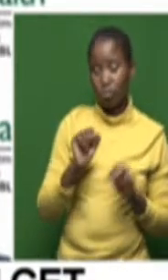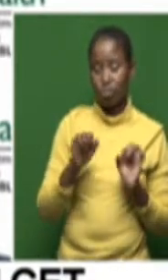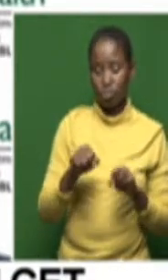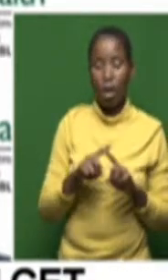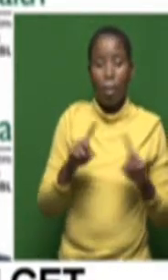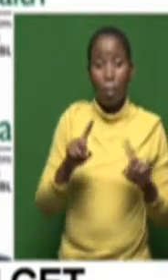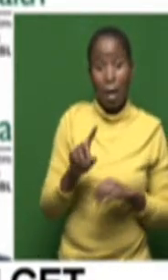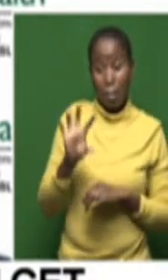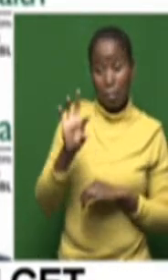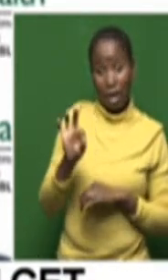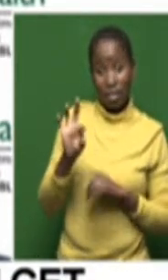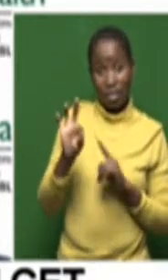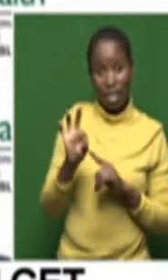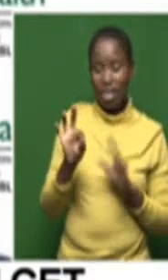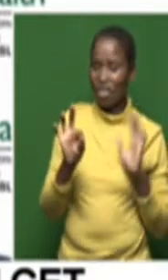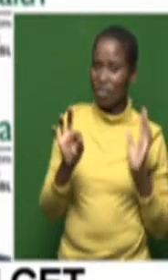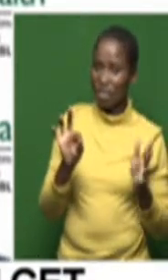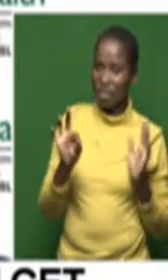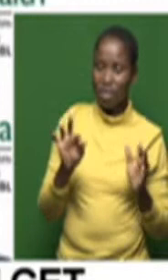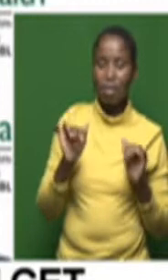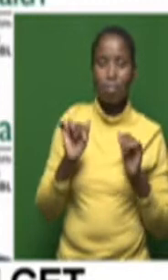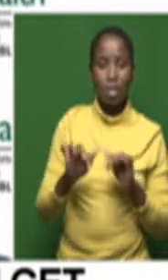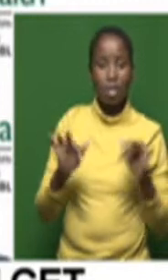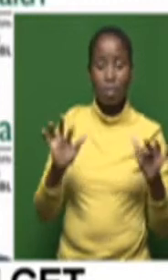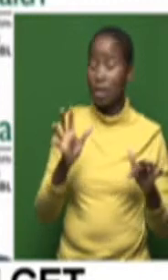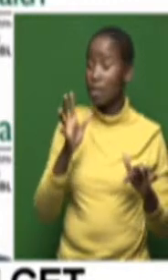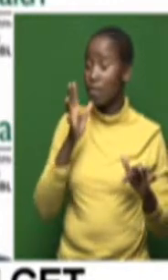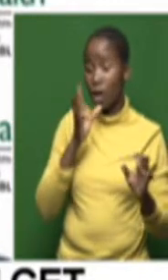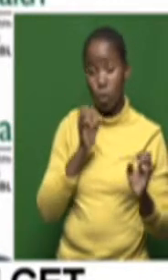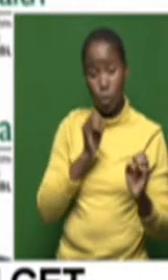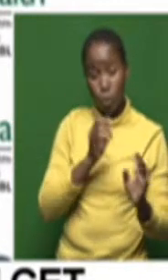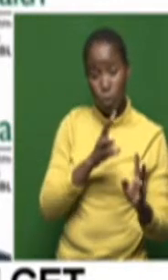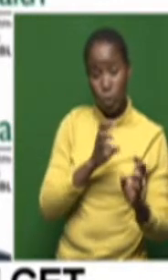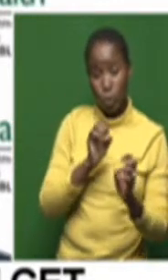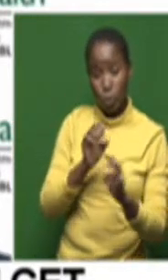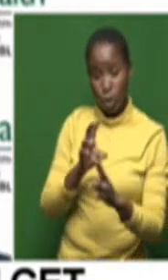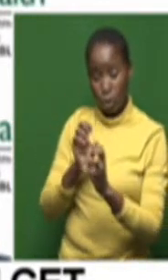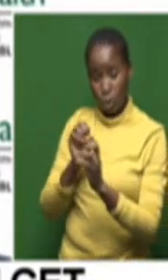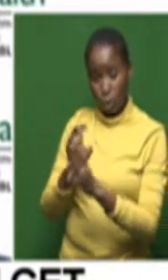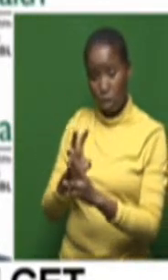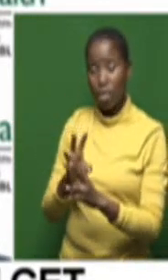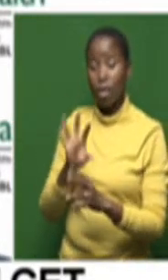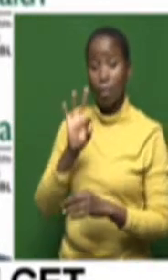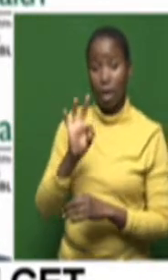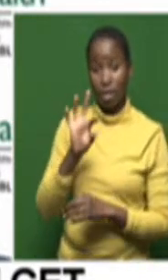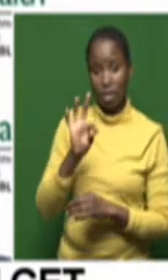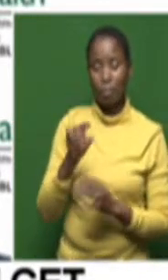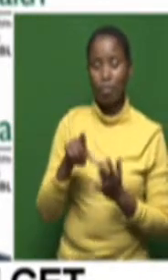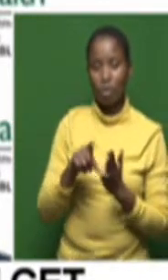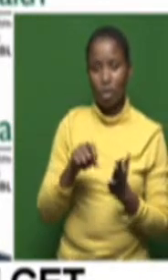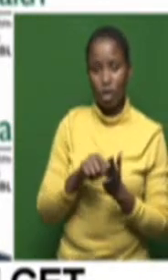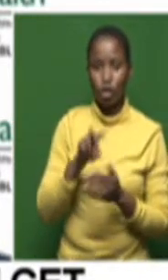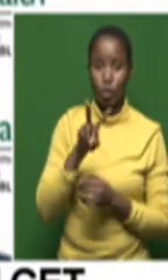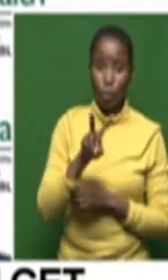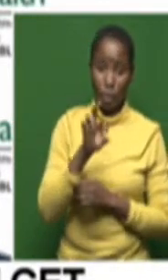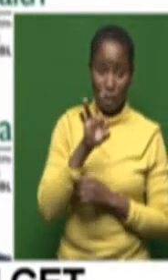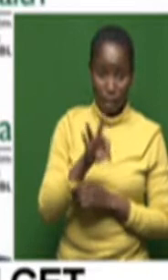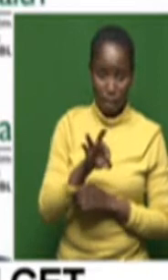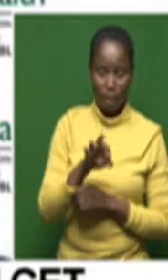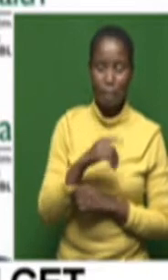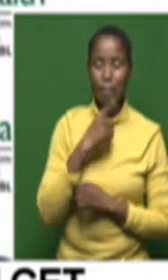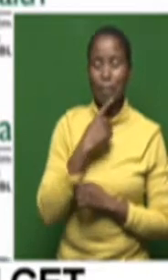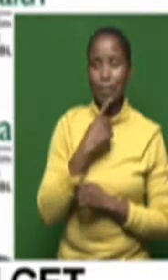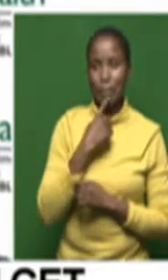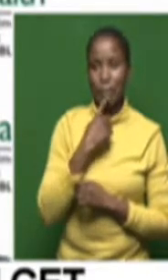Monday, we were able to get back to the numbers of Friday the 20th, on Monday the 23rd. And then we